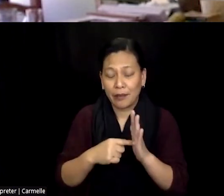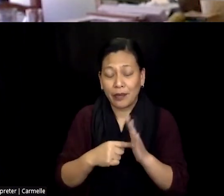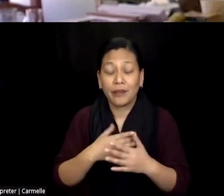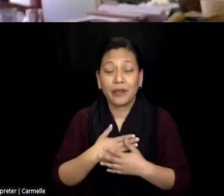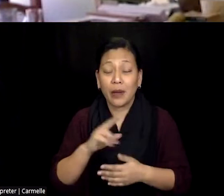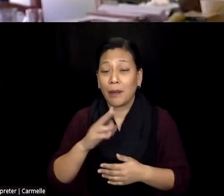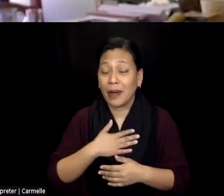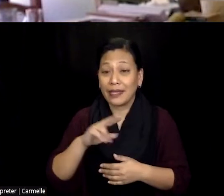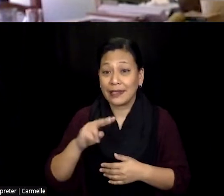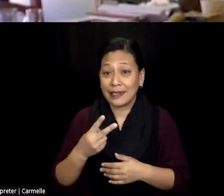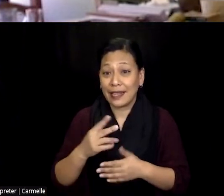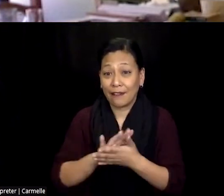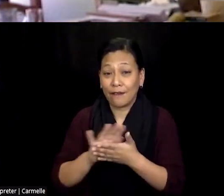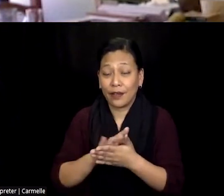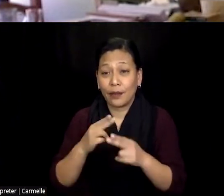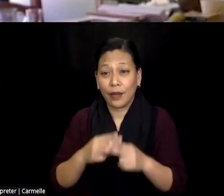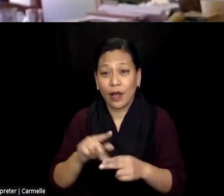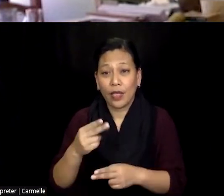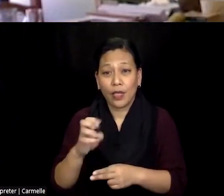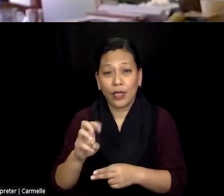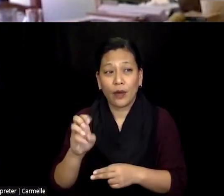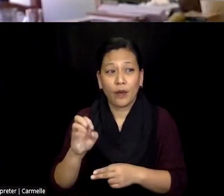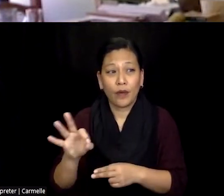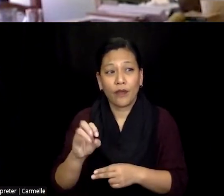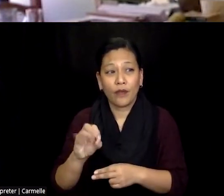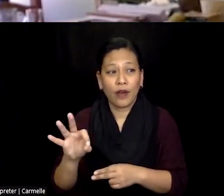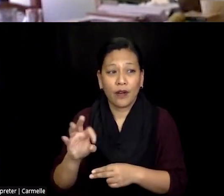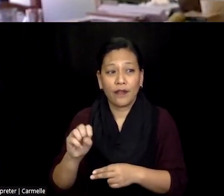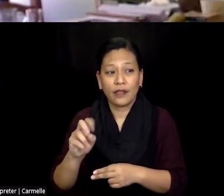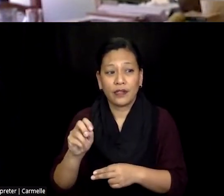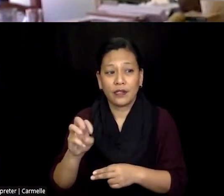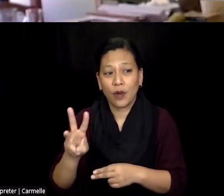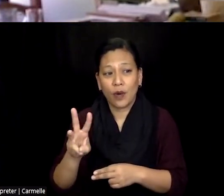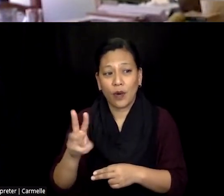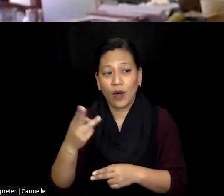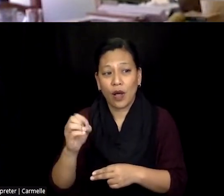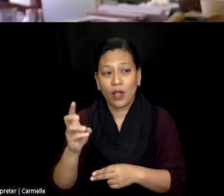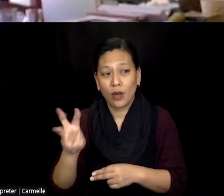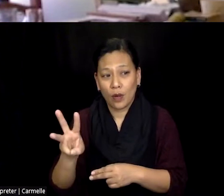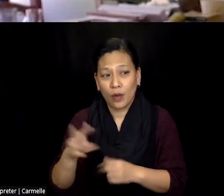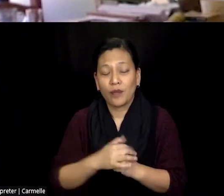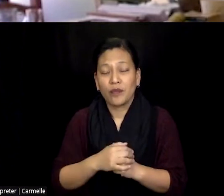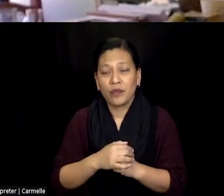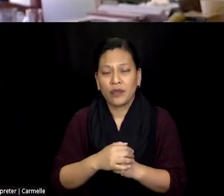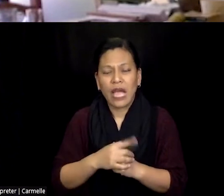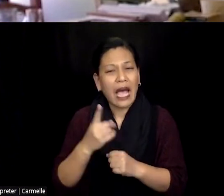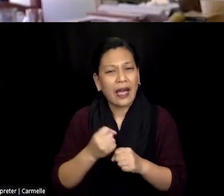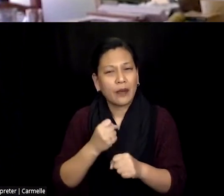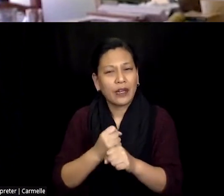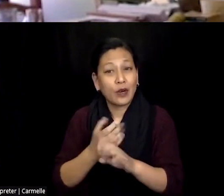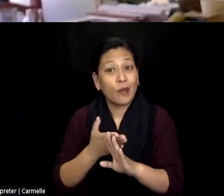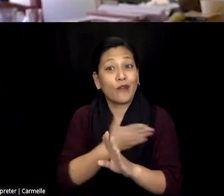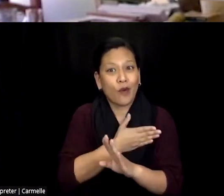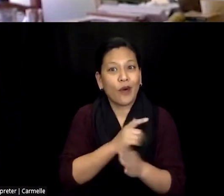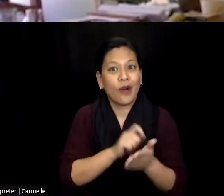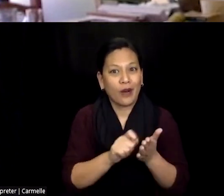my second film, The Wolf of Snow Hollow, a year before I wrote the Thunder Road feature. And we sent